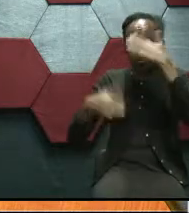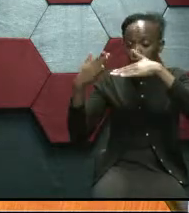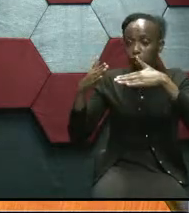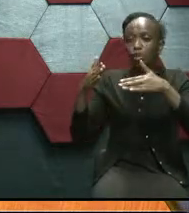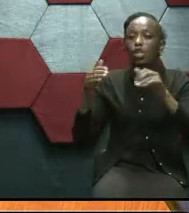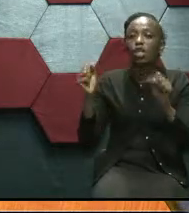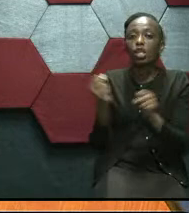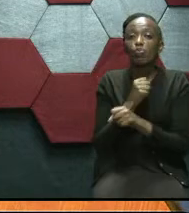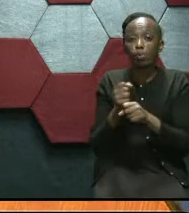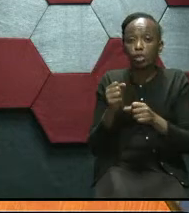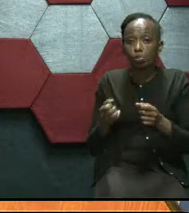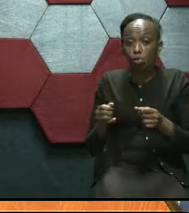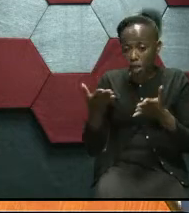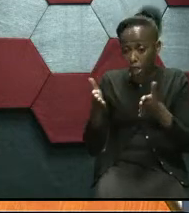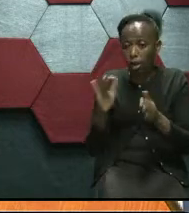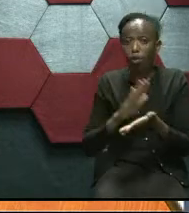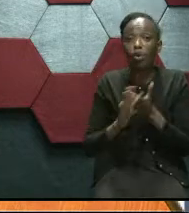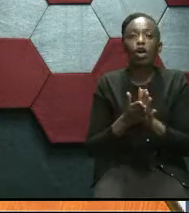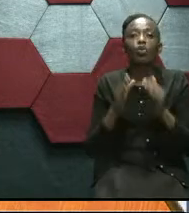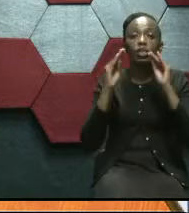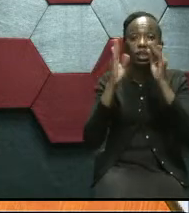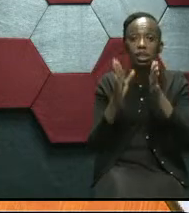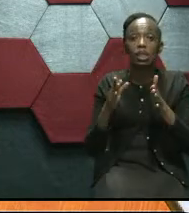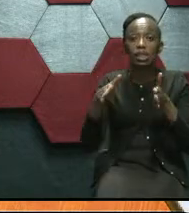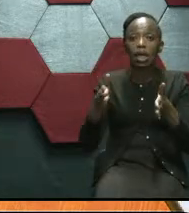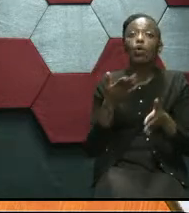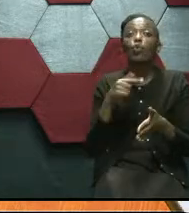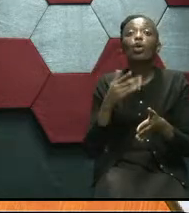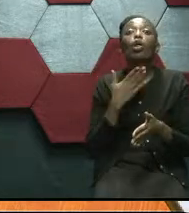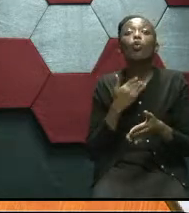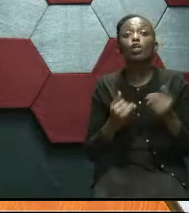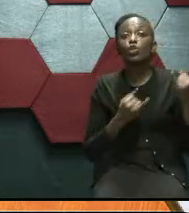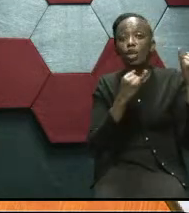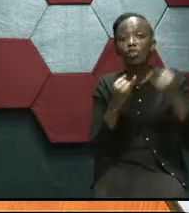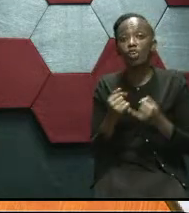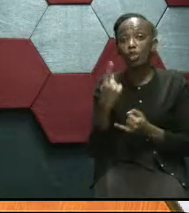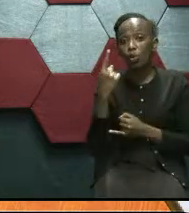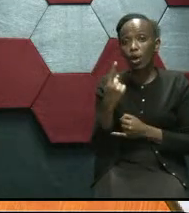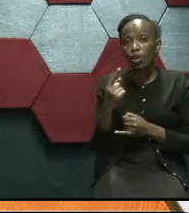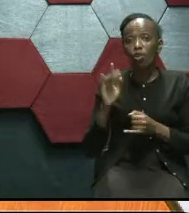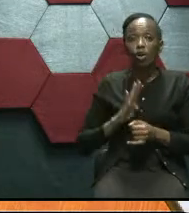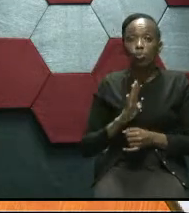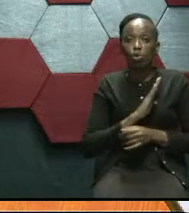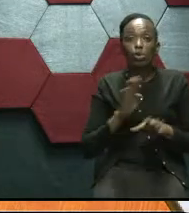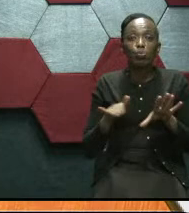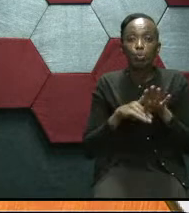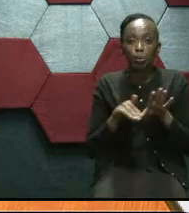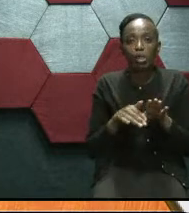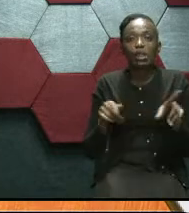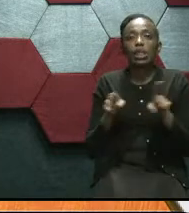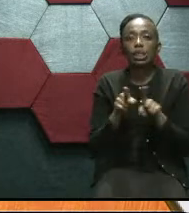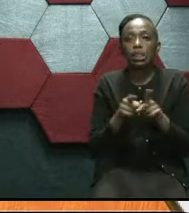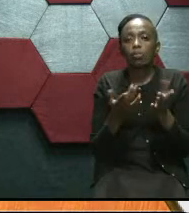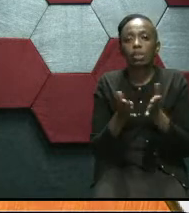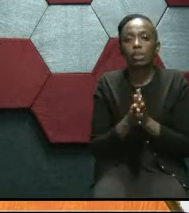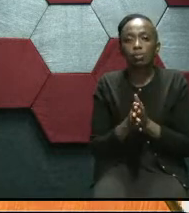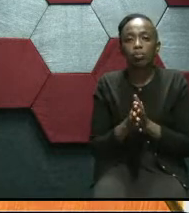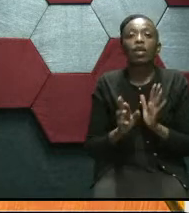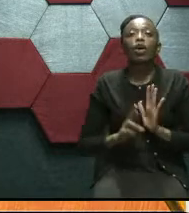existed without teachers. So what we want to do now is also invite one of our board members, as well as